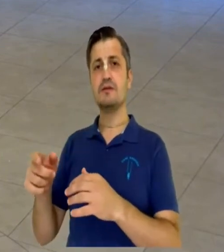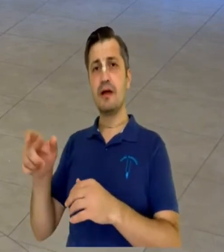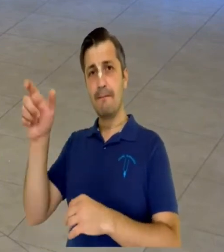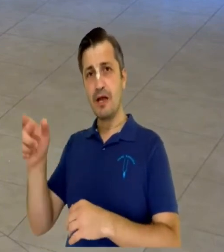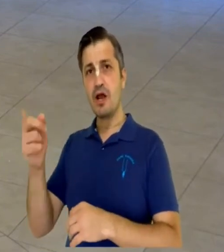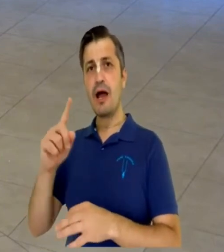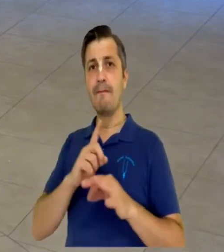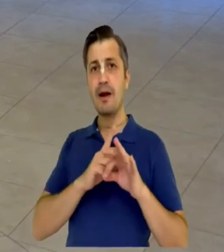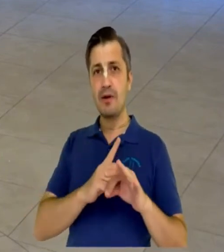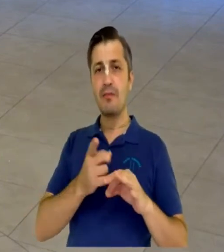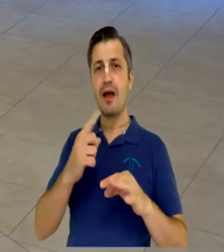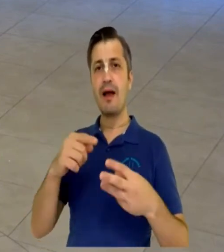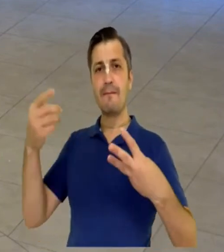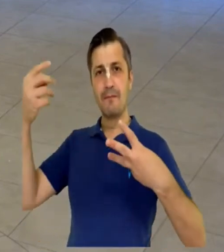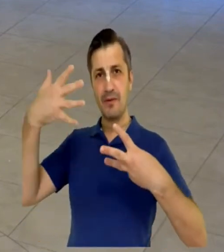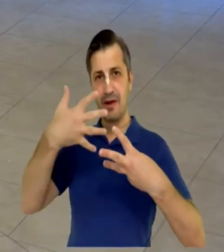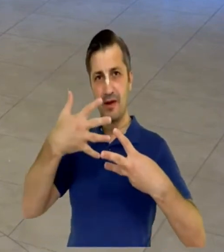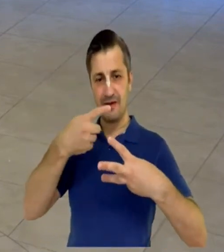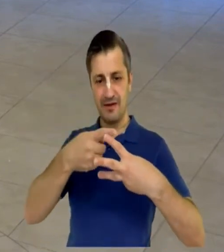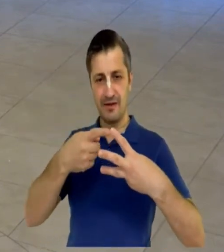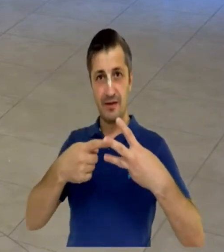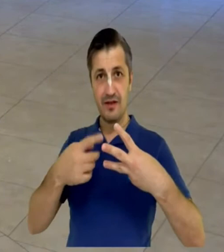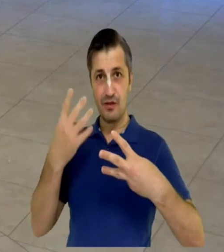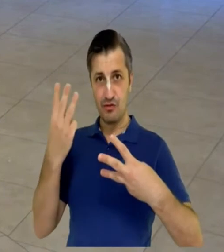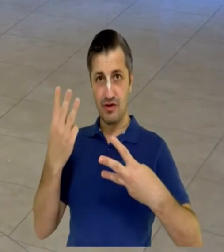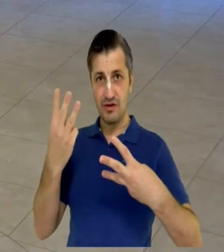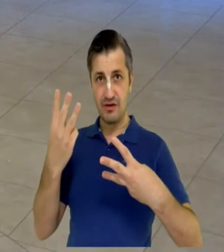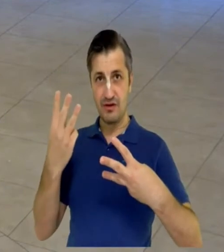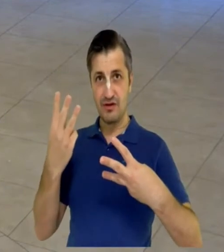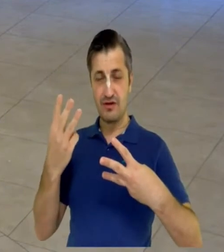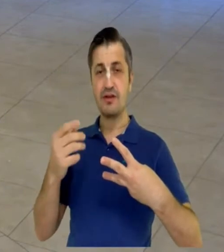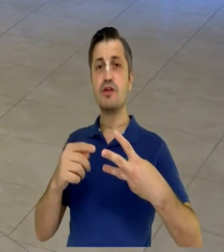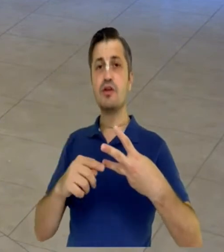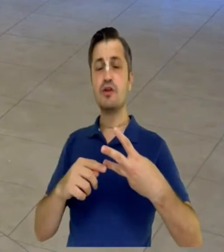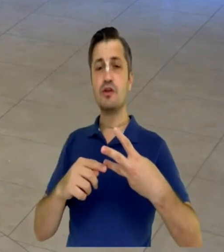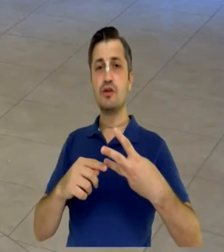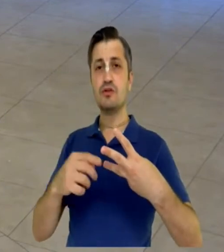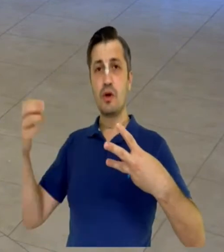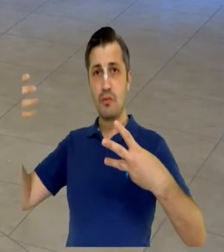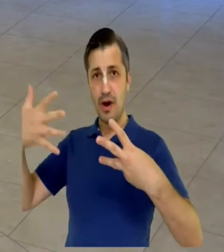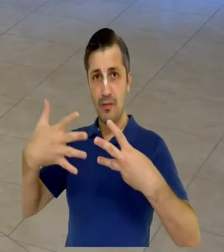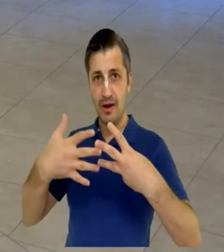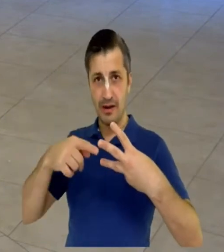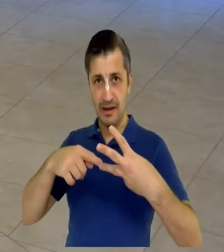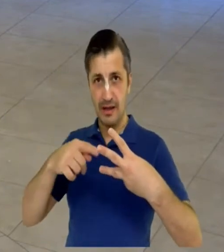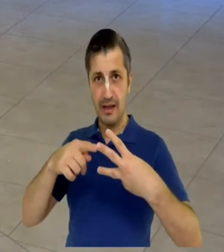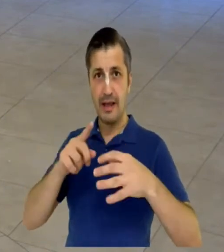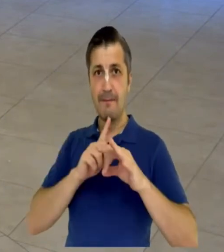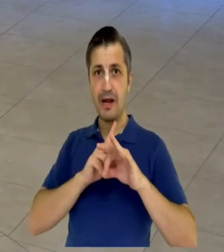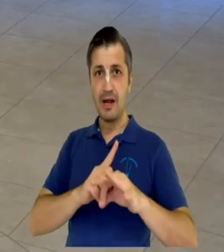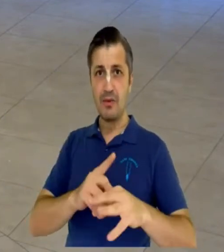three aspects of the Supreme Lord, Brahman, Paramatma, Bhagavan, and this verse describes,